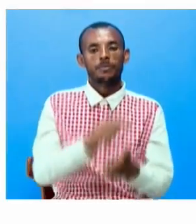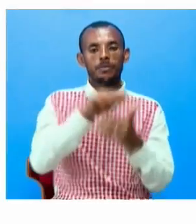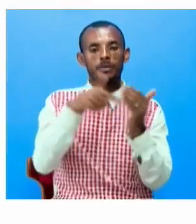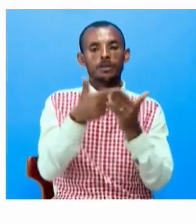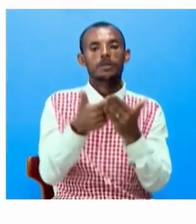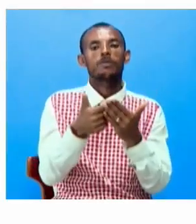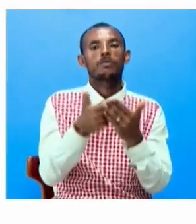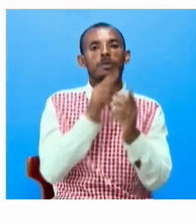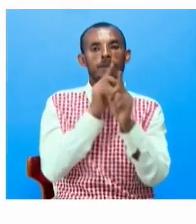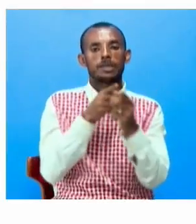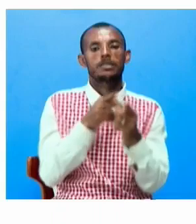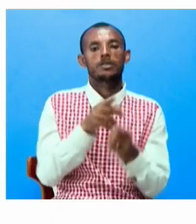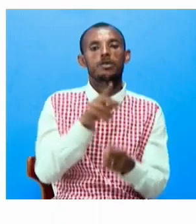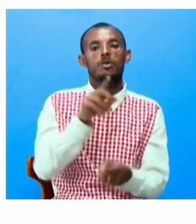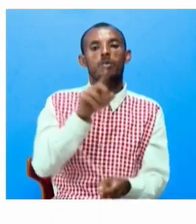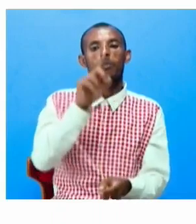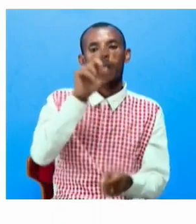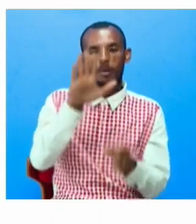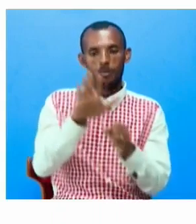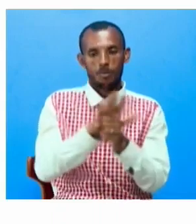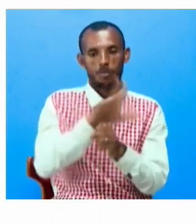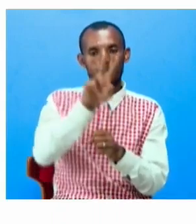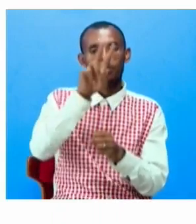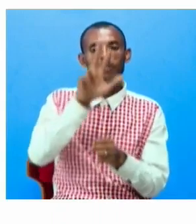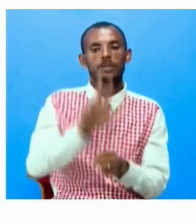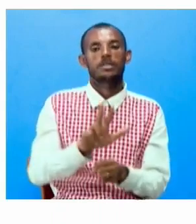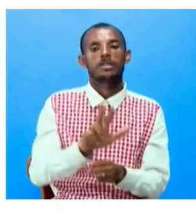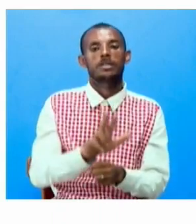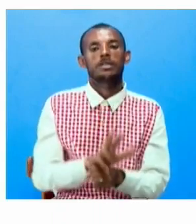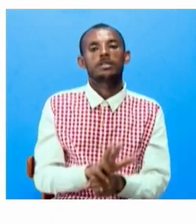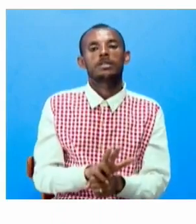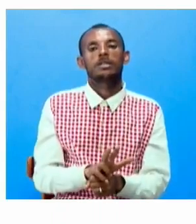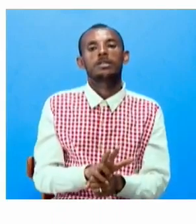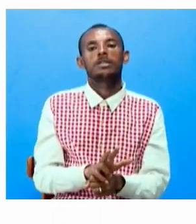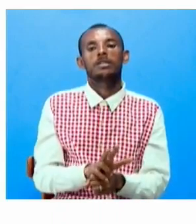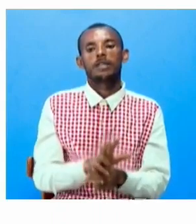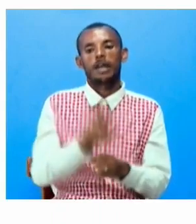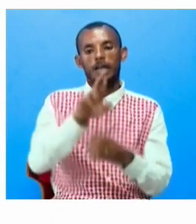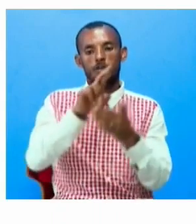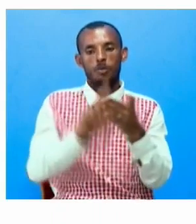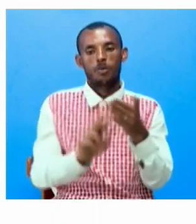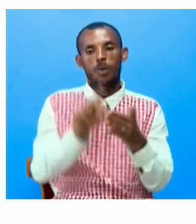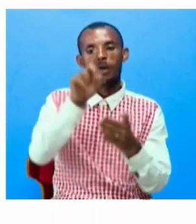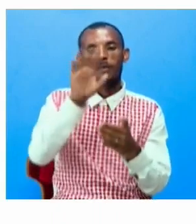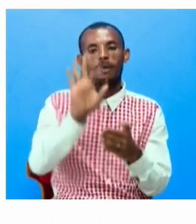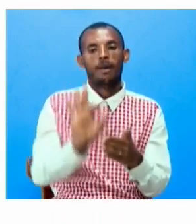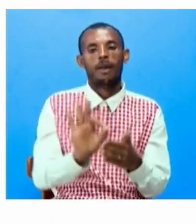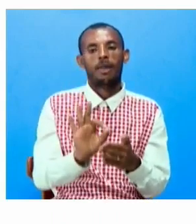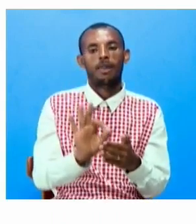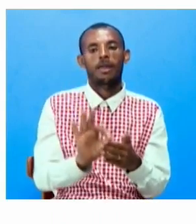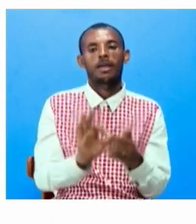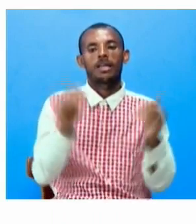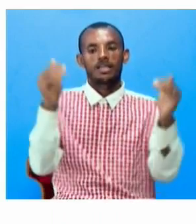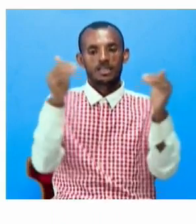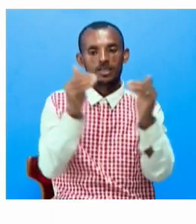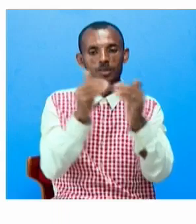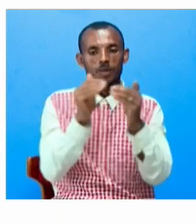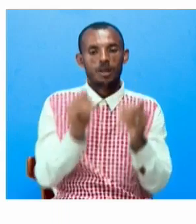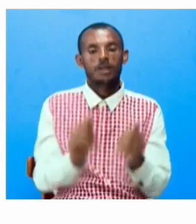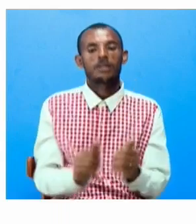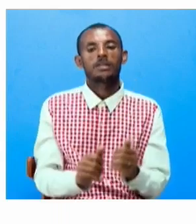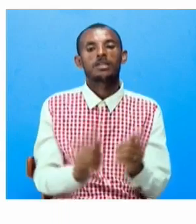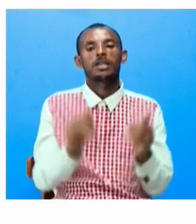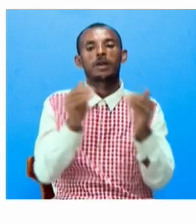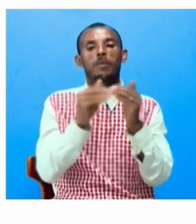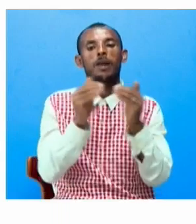here, 1 and 2/3 ratio 1/9 is equal to, is